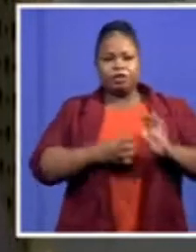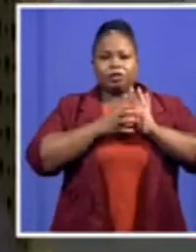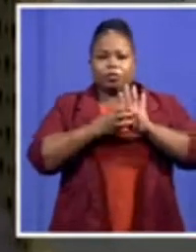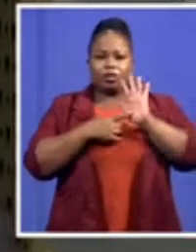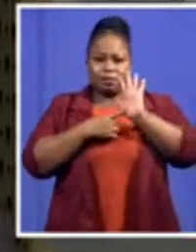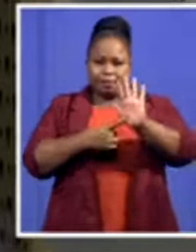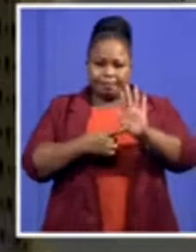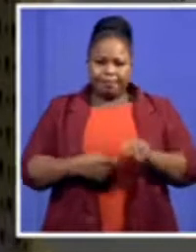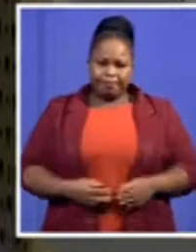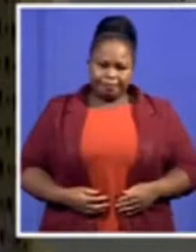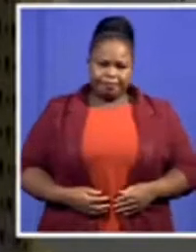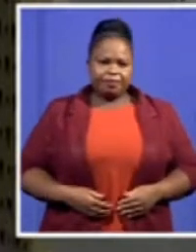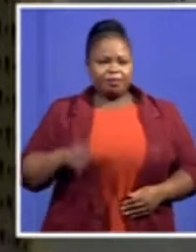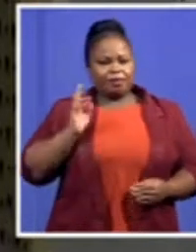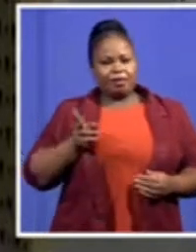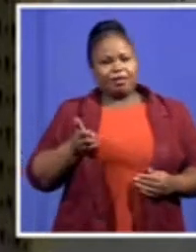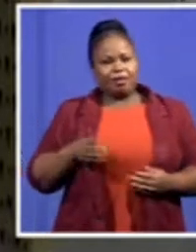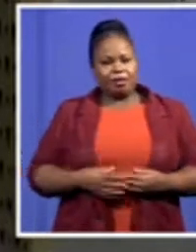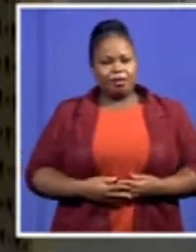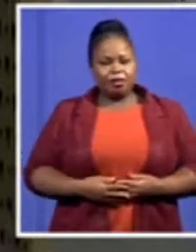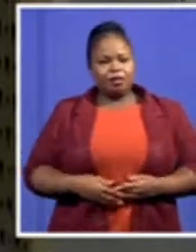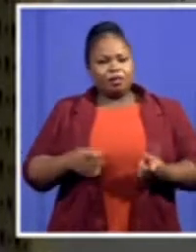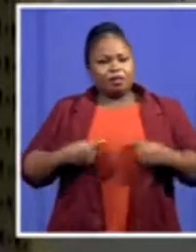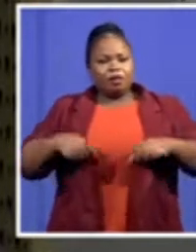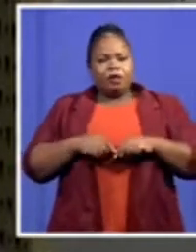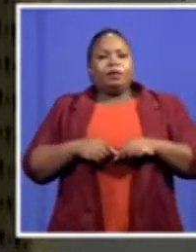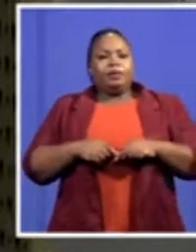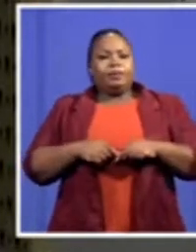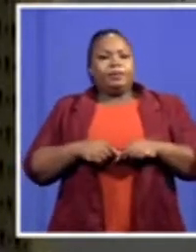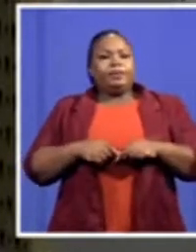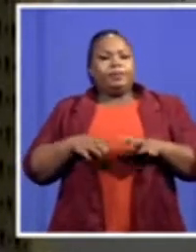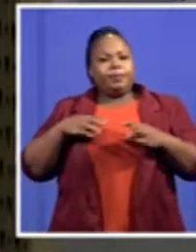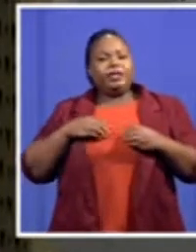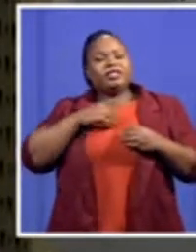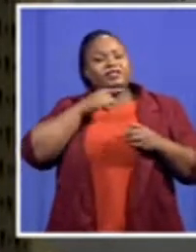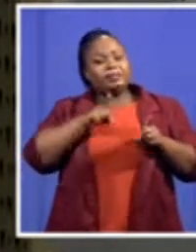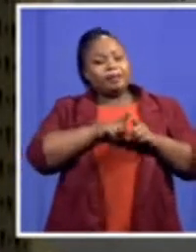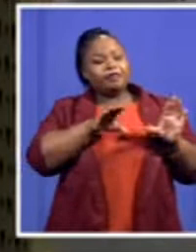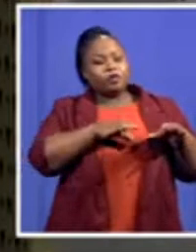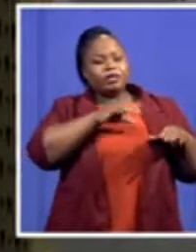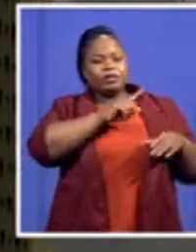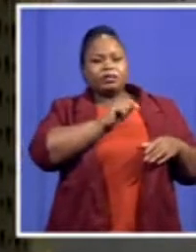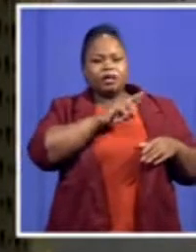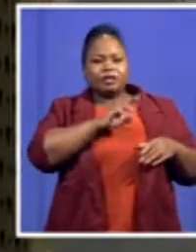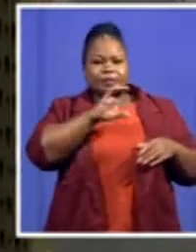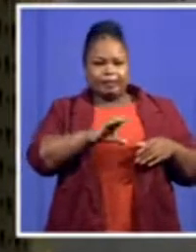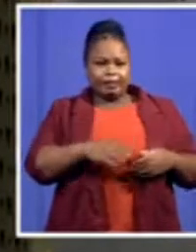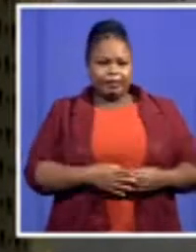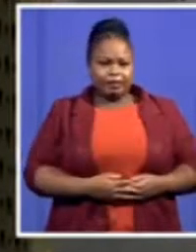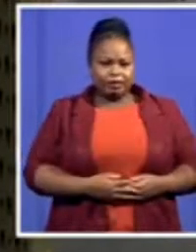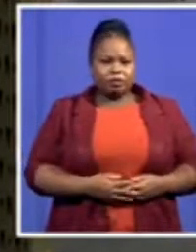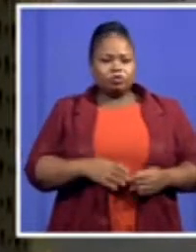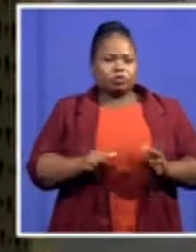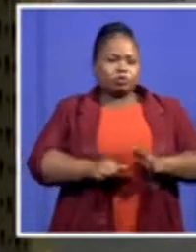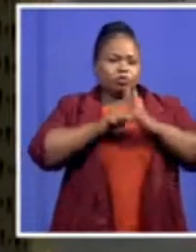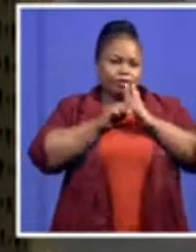also acknowledged by the Truth and Reconciliation Commission, is extremely important.